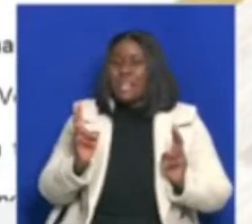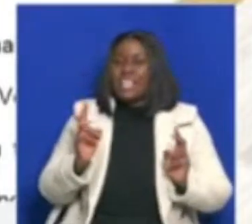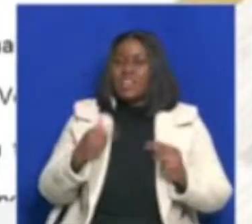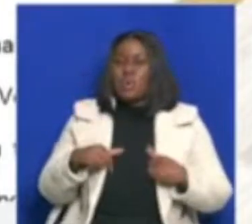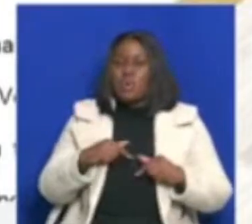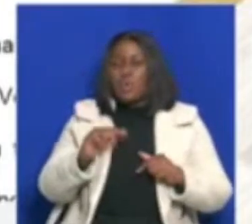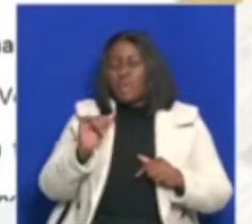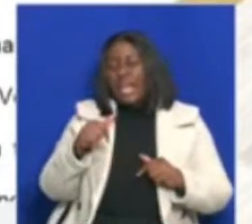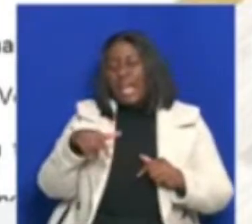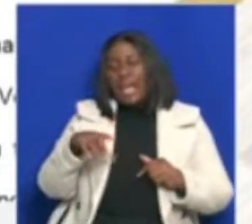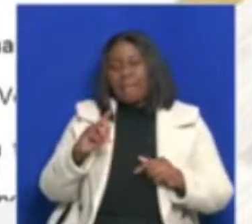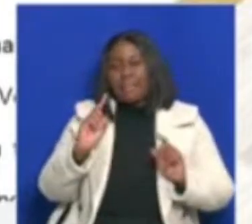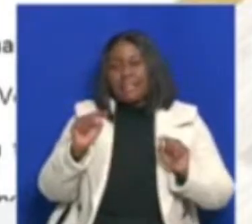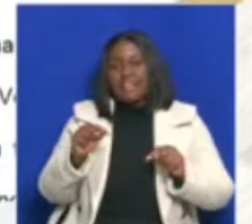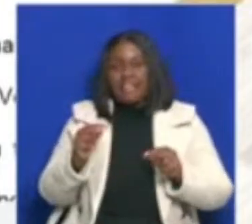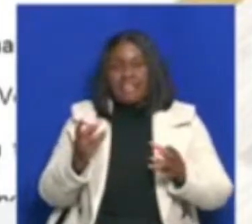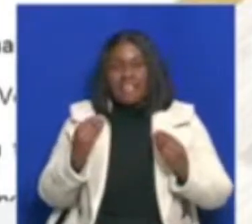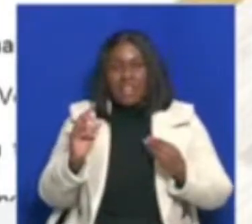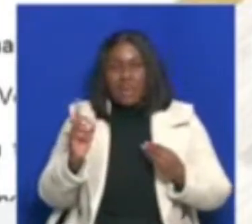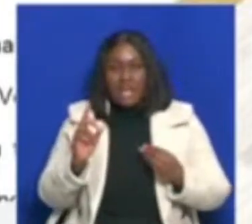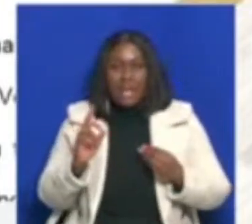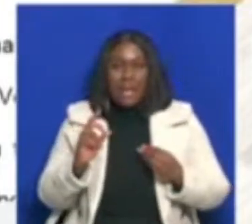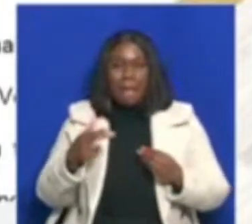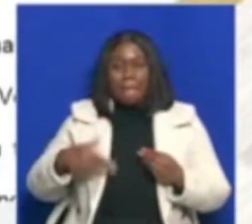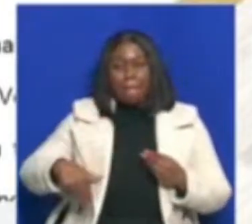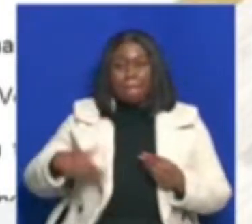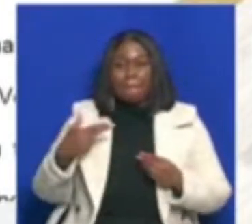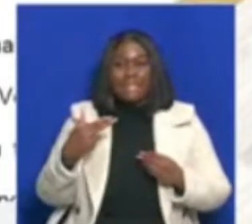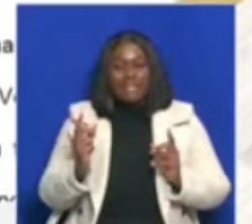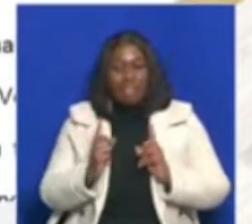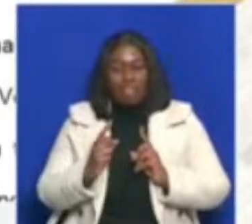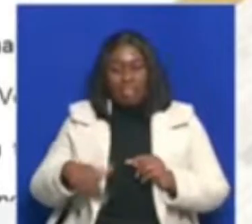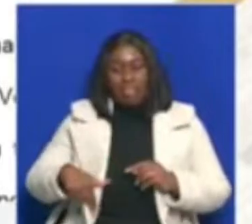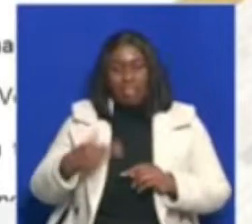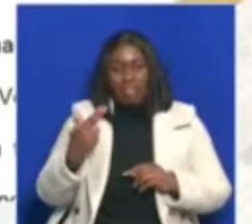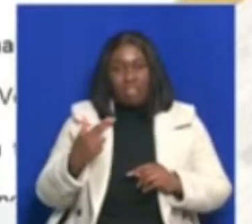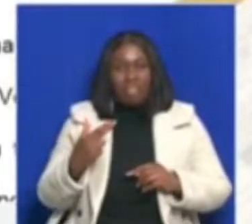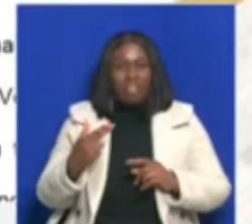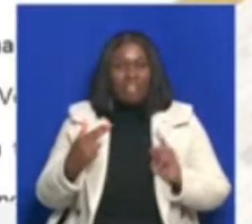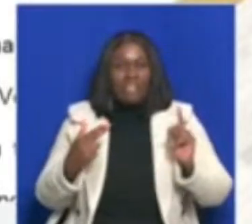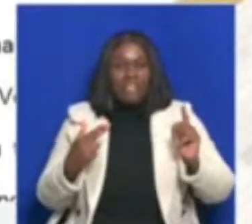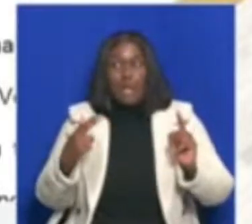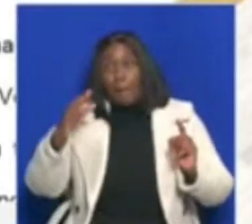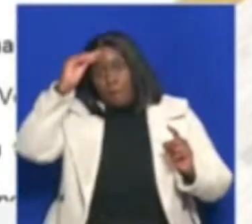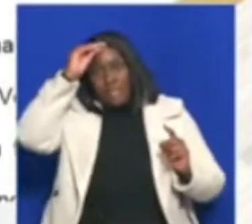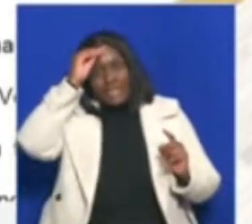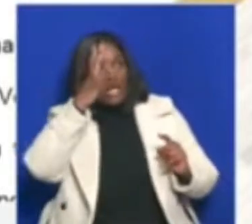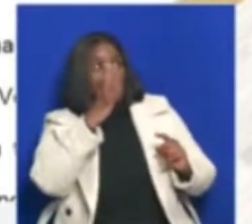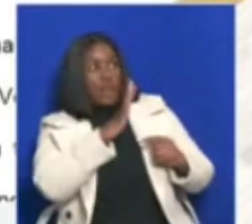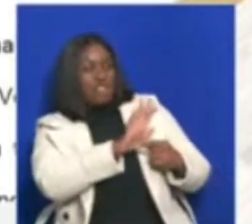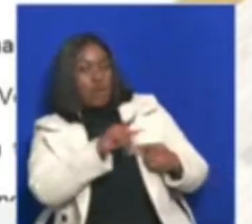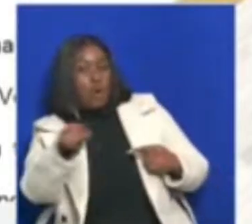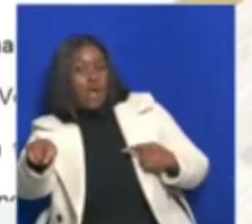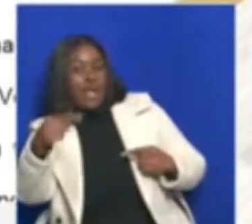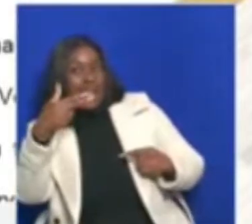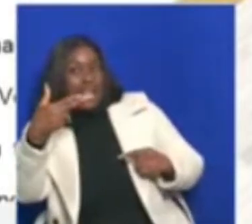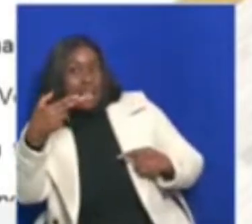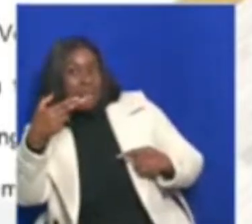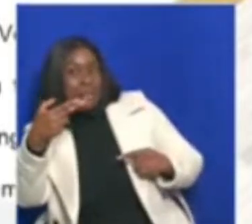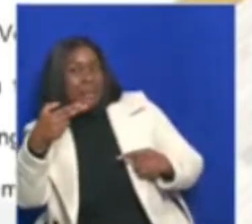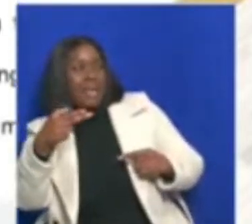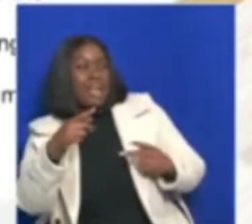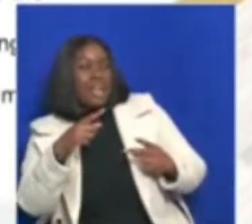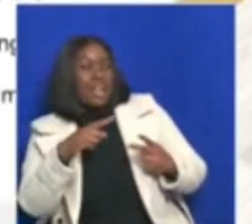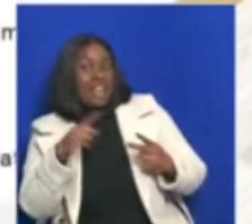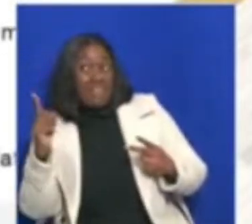revolvers, which are allegedly pointed out by the police officers implicated in the shooting of the suspects.